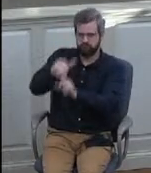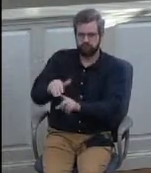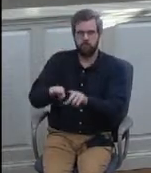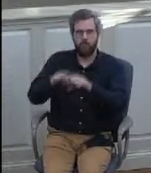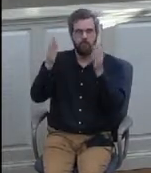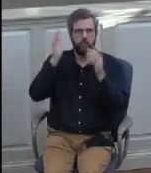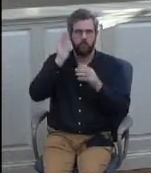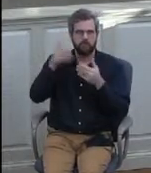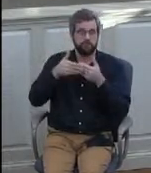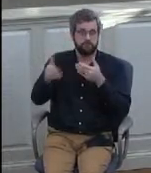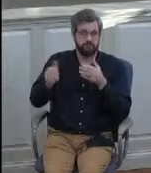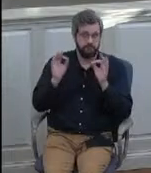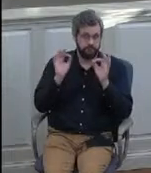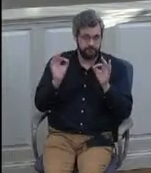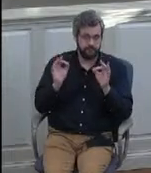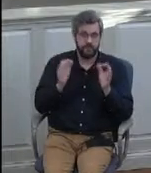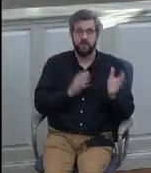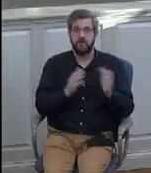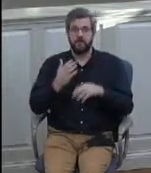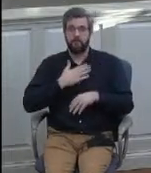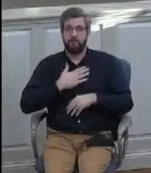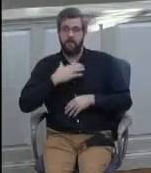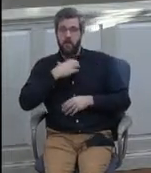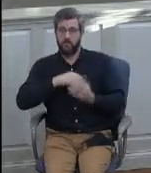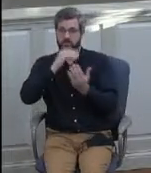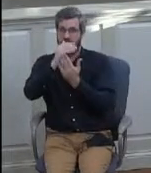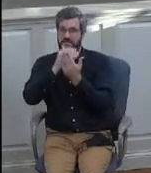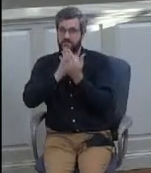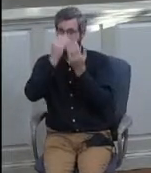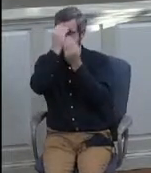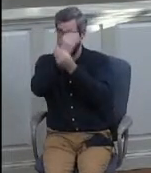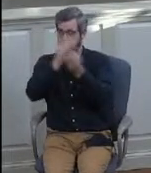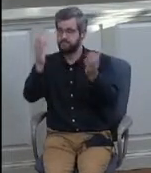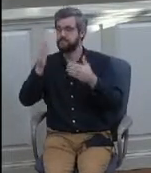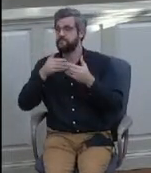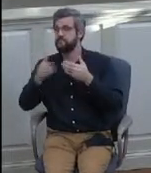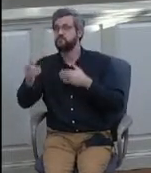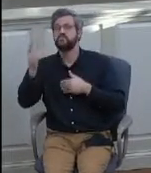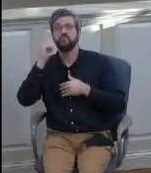there. All right, now here's Brent's wish list in the future. And